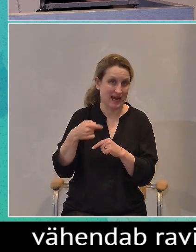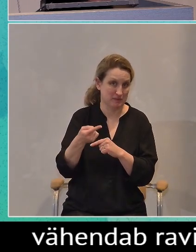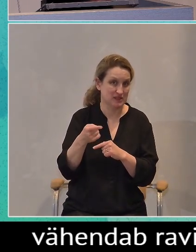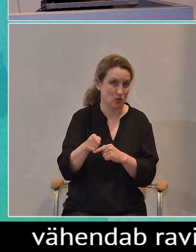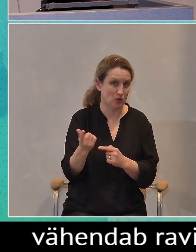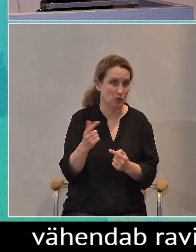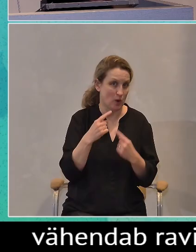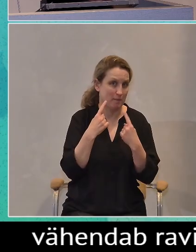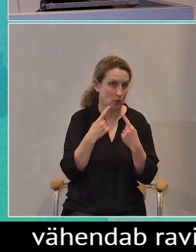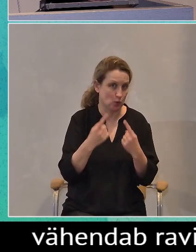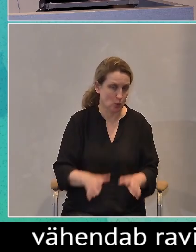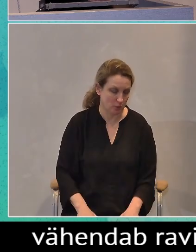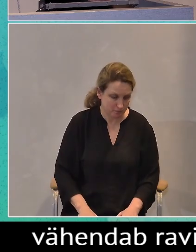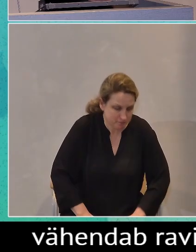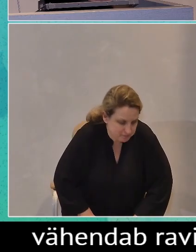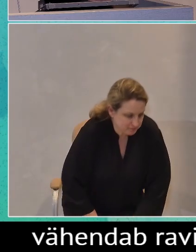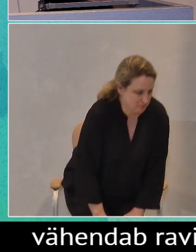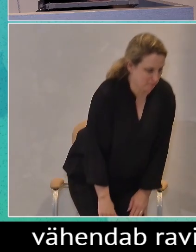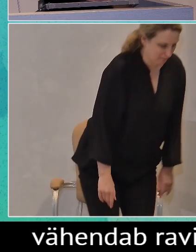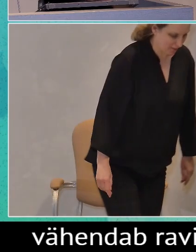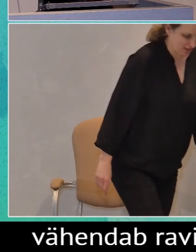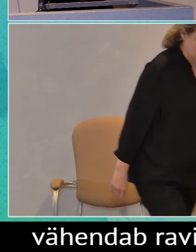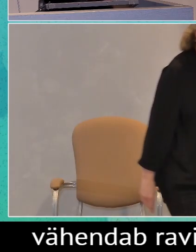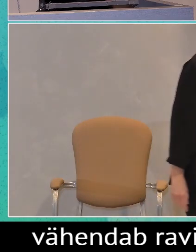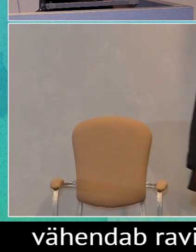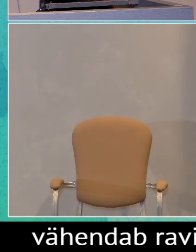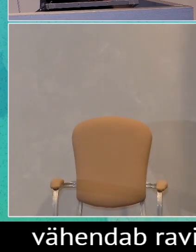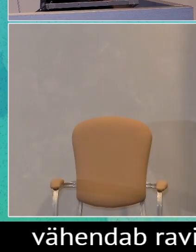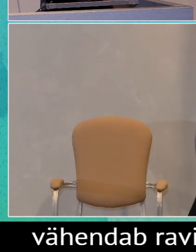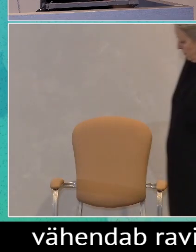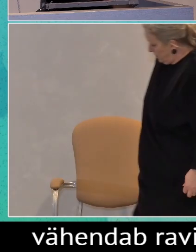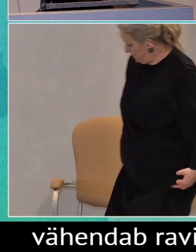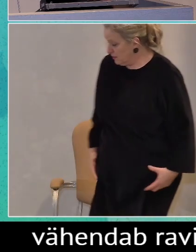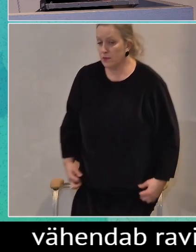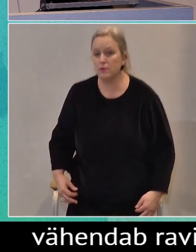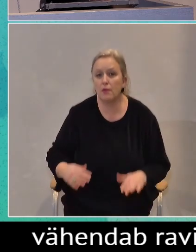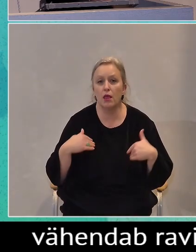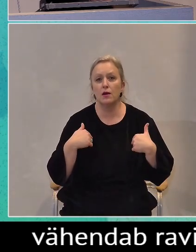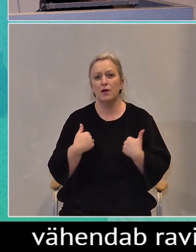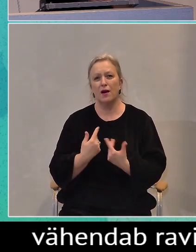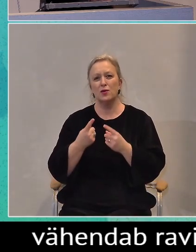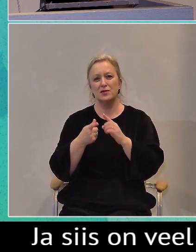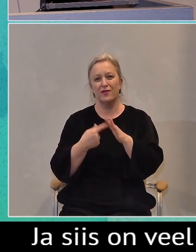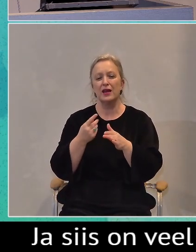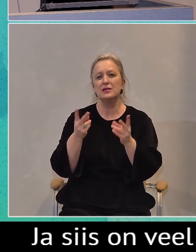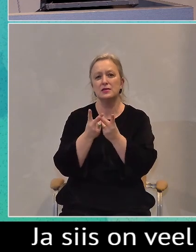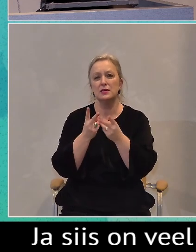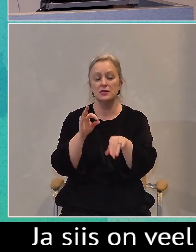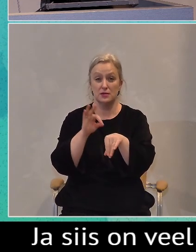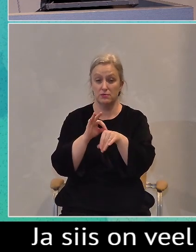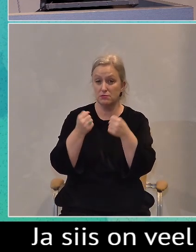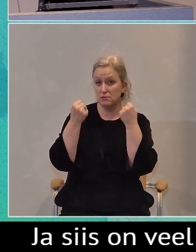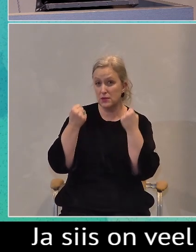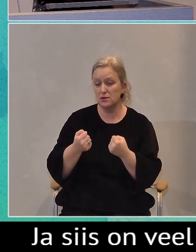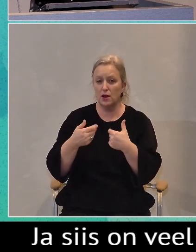severe subcategory of this disorder. We will discuss this case later. Unfortunately, some